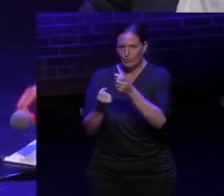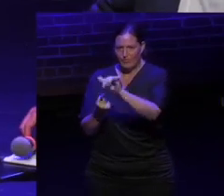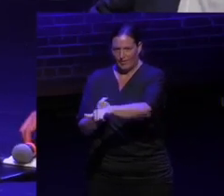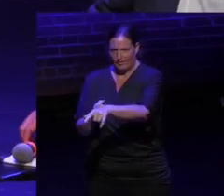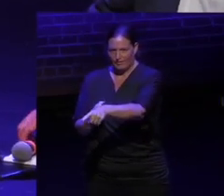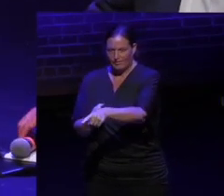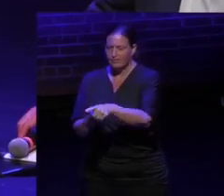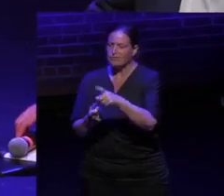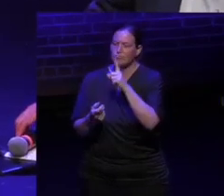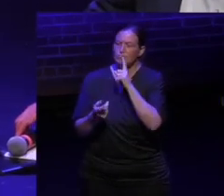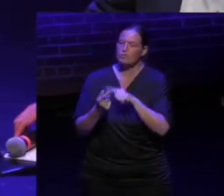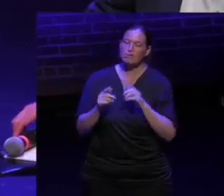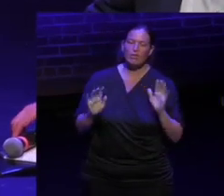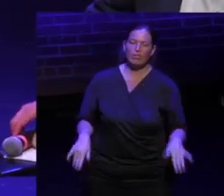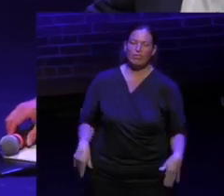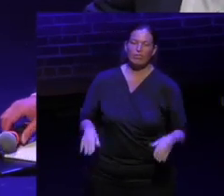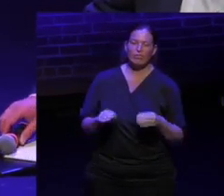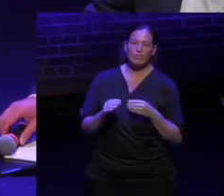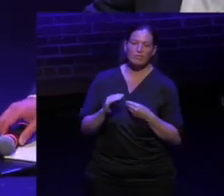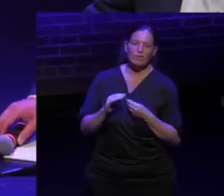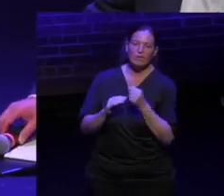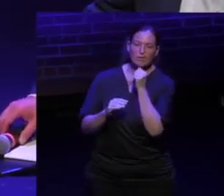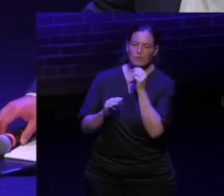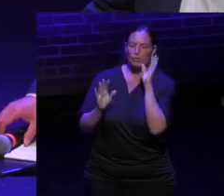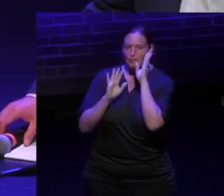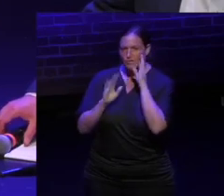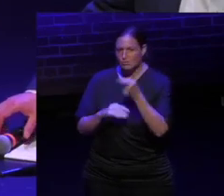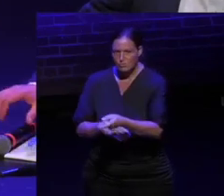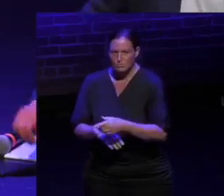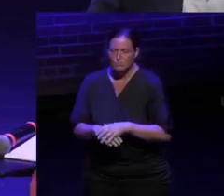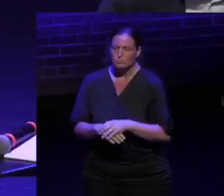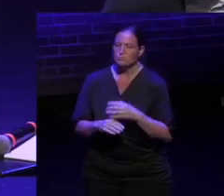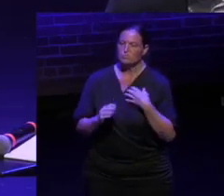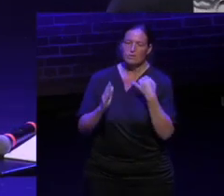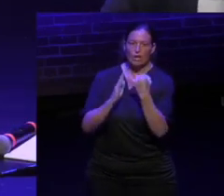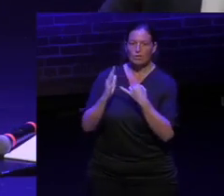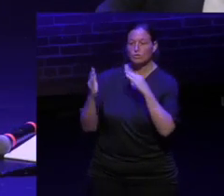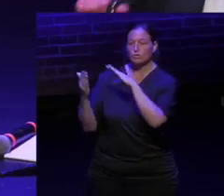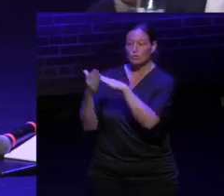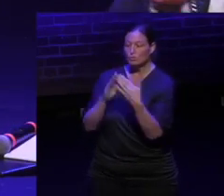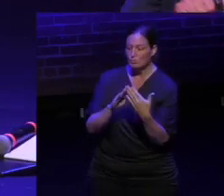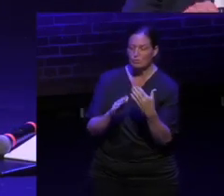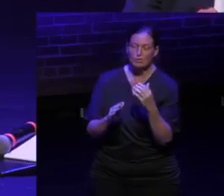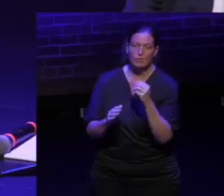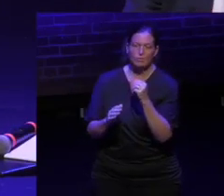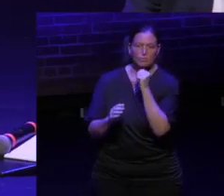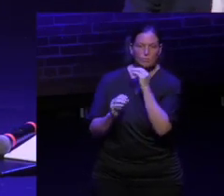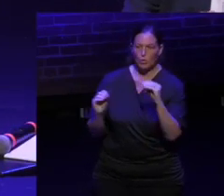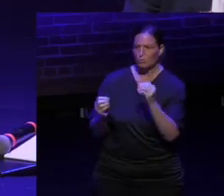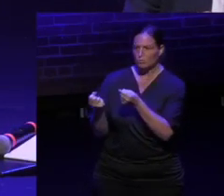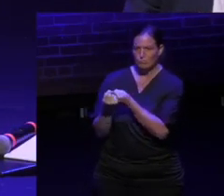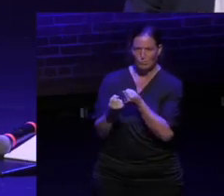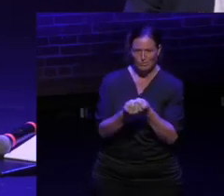we've underinvested in arts education. We've underinvested in our artist community. We've underinvested in performing